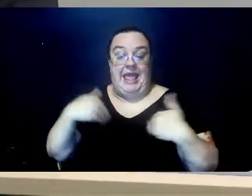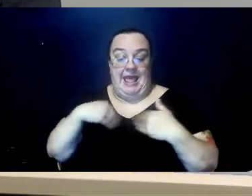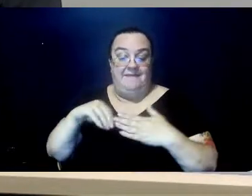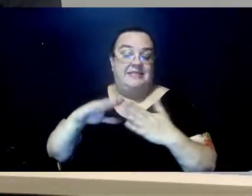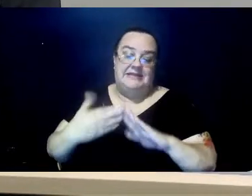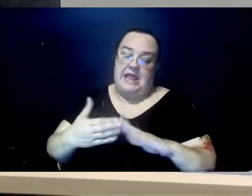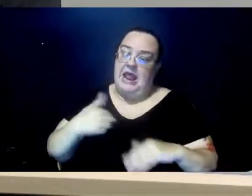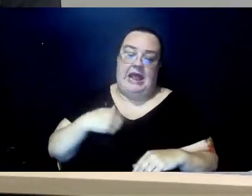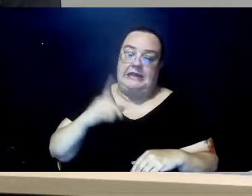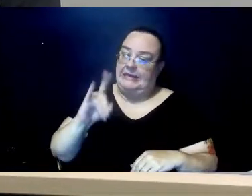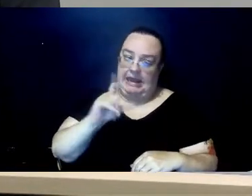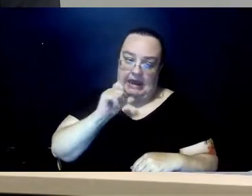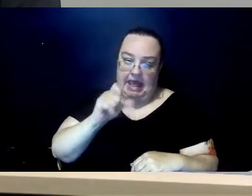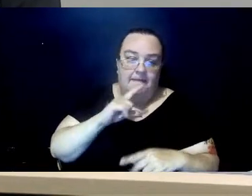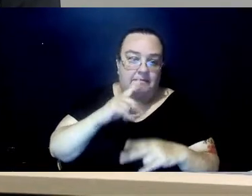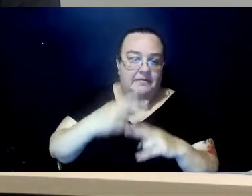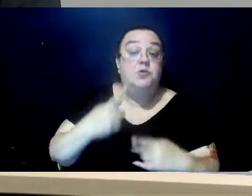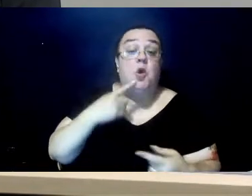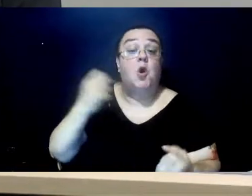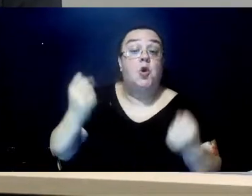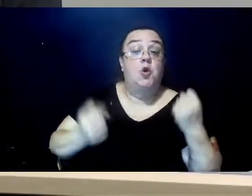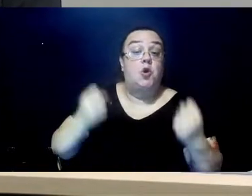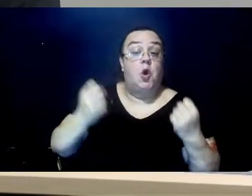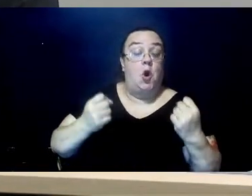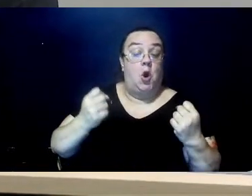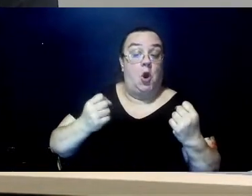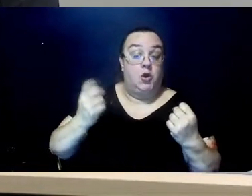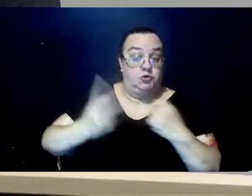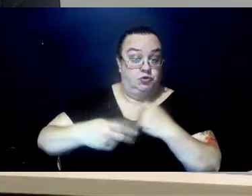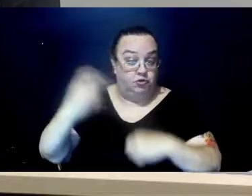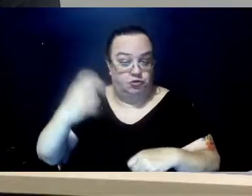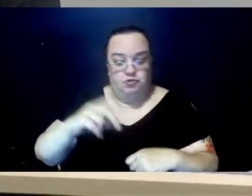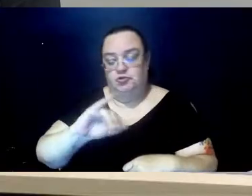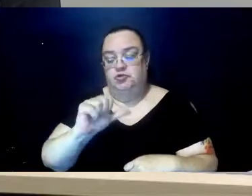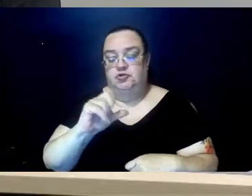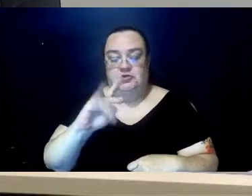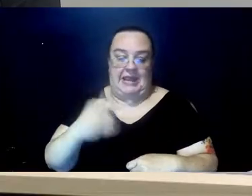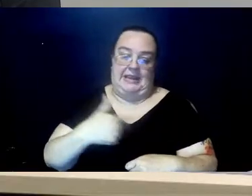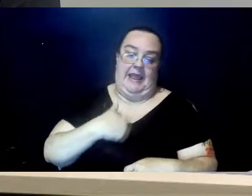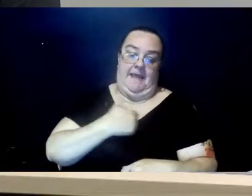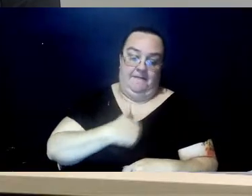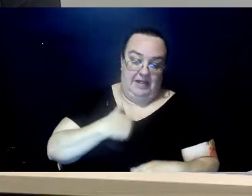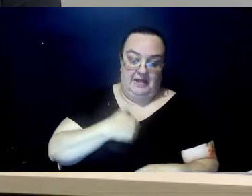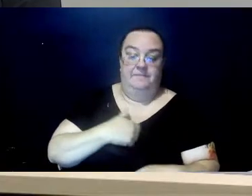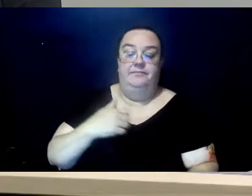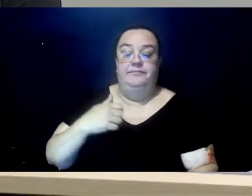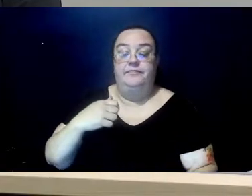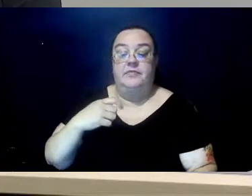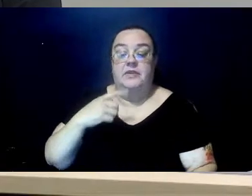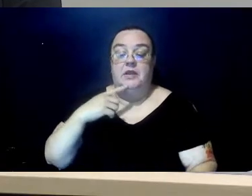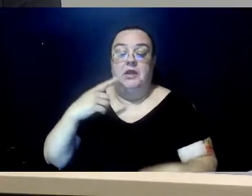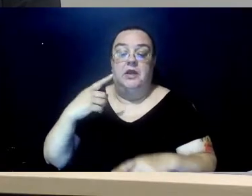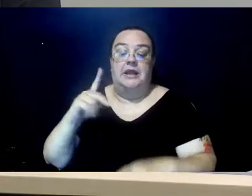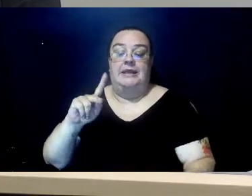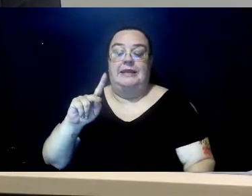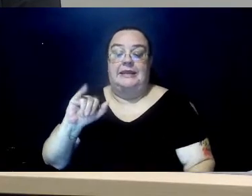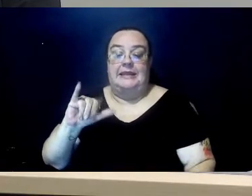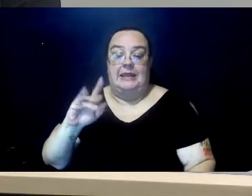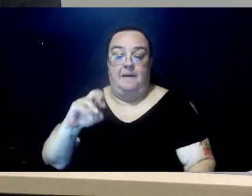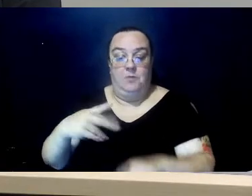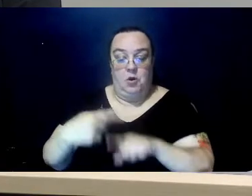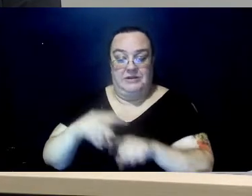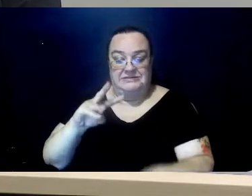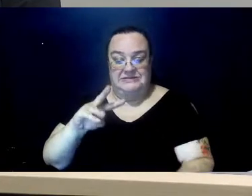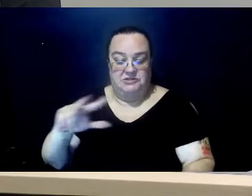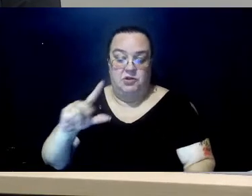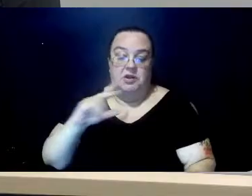a carjacking, so I apologize. Occurred on Kilmer 63rd. Neither the owner of the